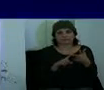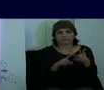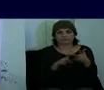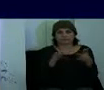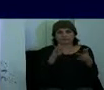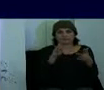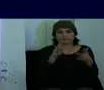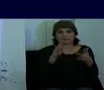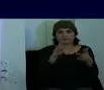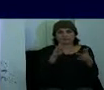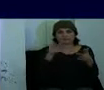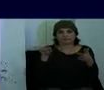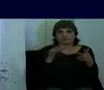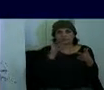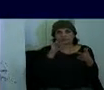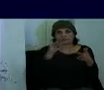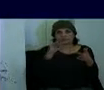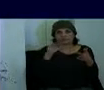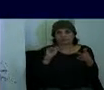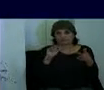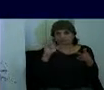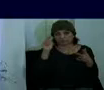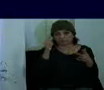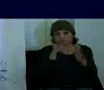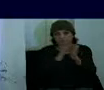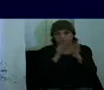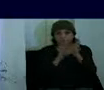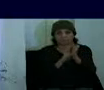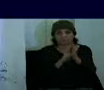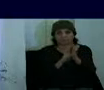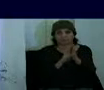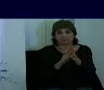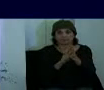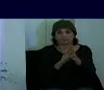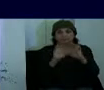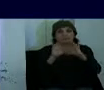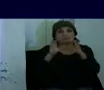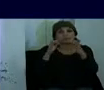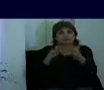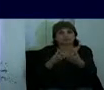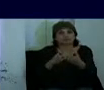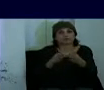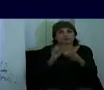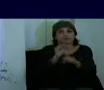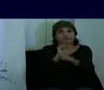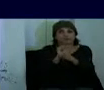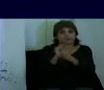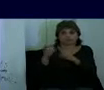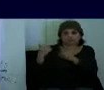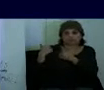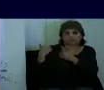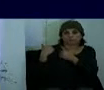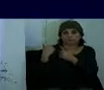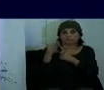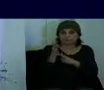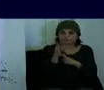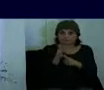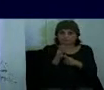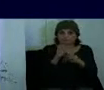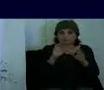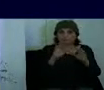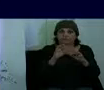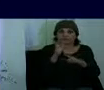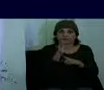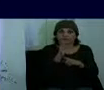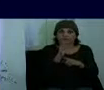Ujima, third principle, collective work and responsibility. We light the candle of Ujima to